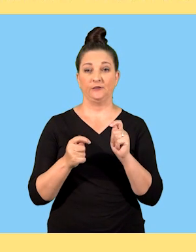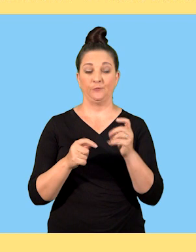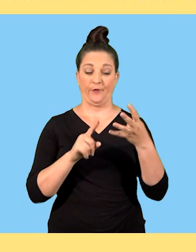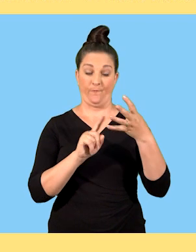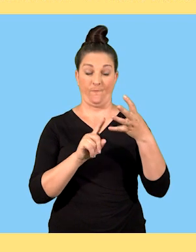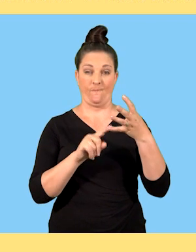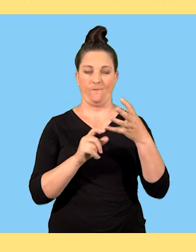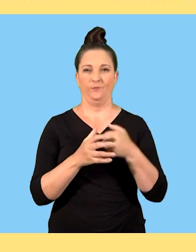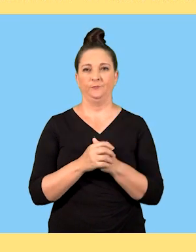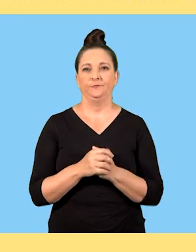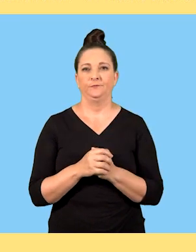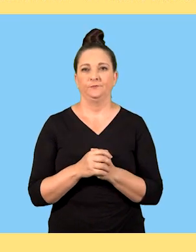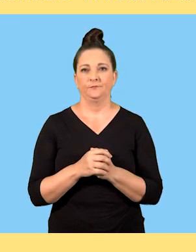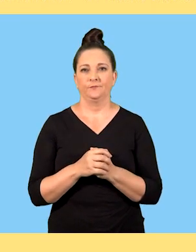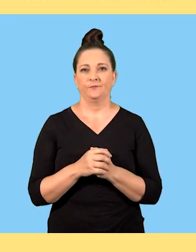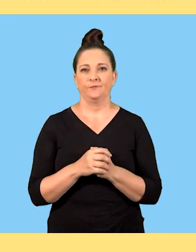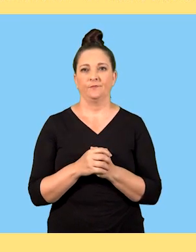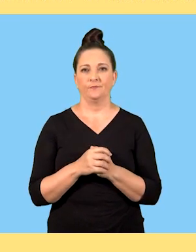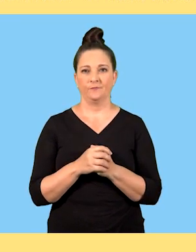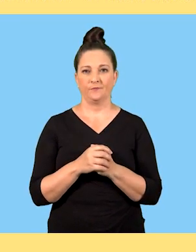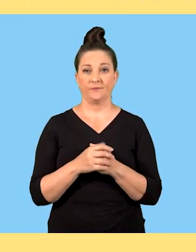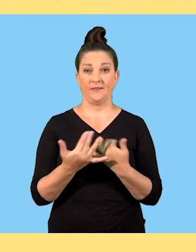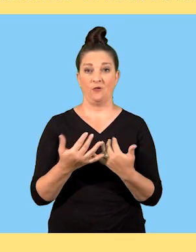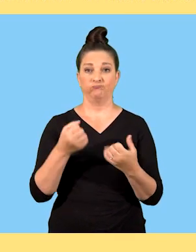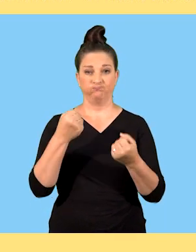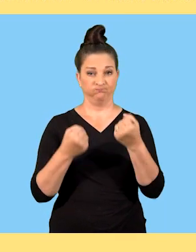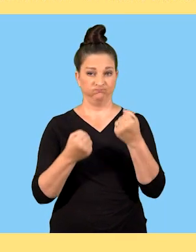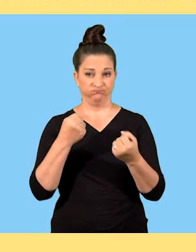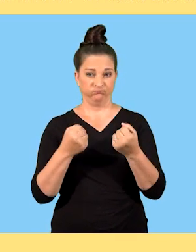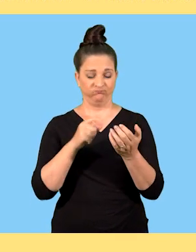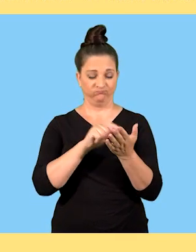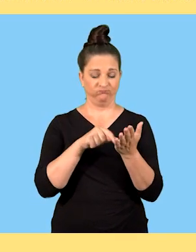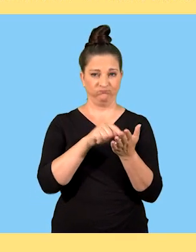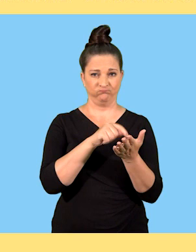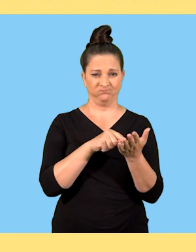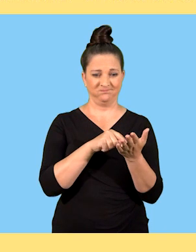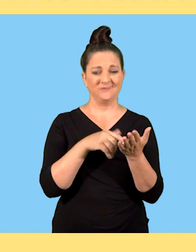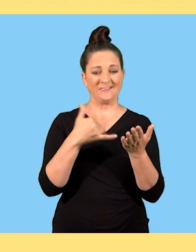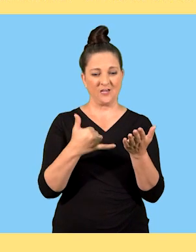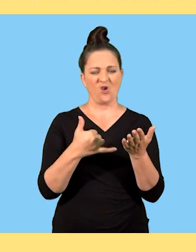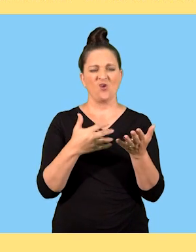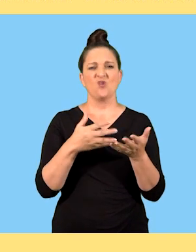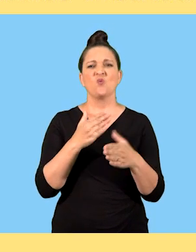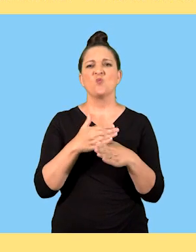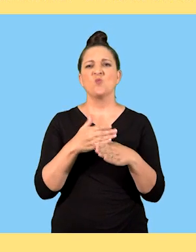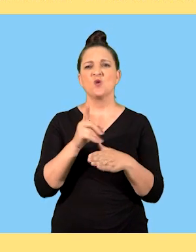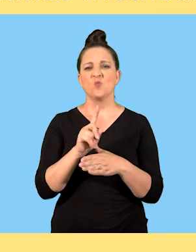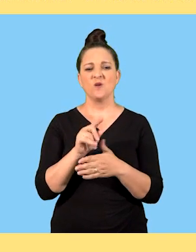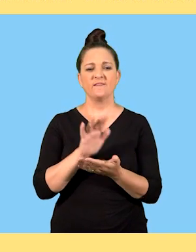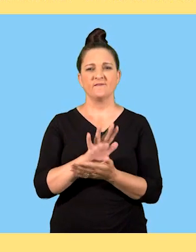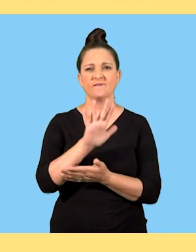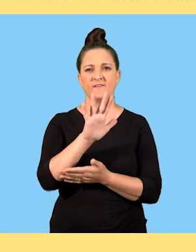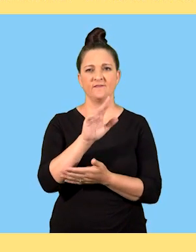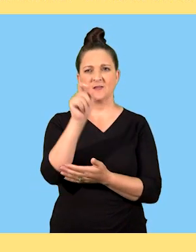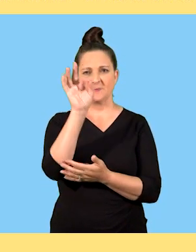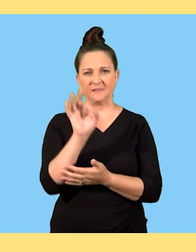Adjustment number 4, it reads, depreciation on vehicles is calculated on cost price at